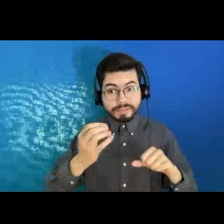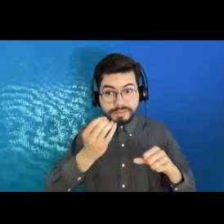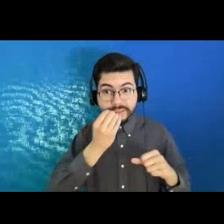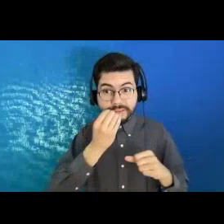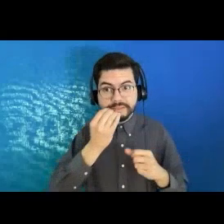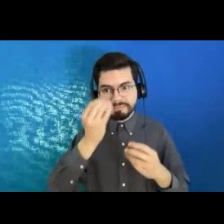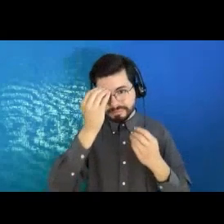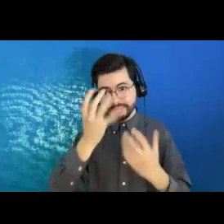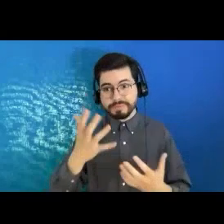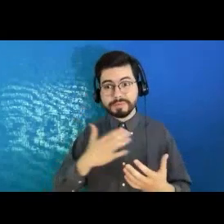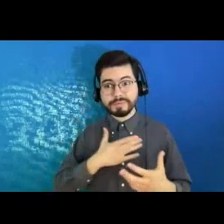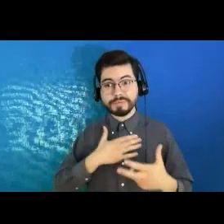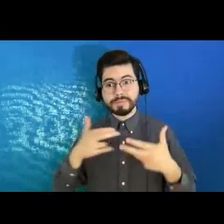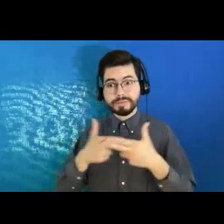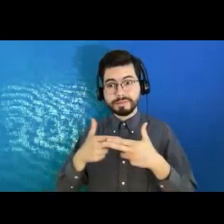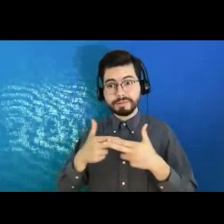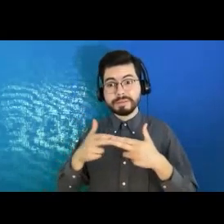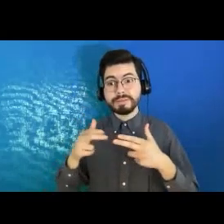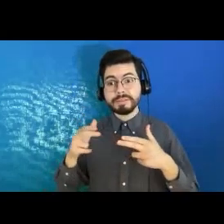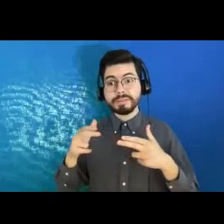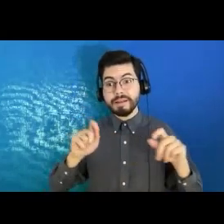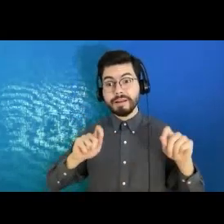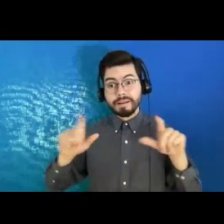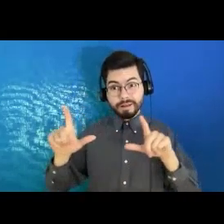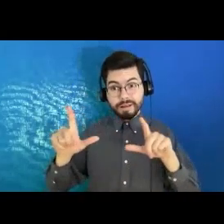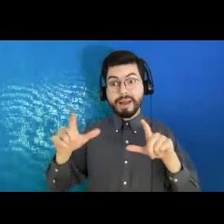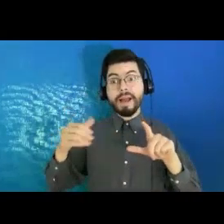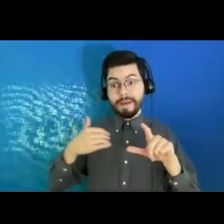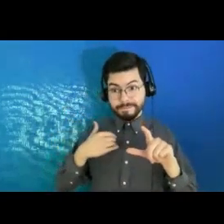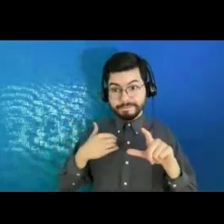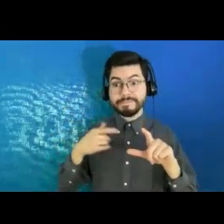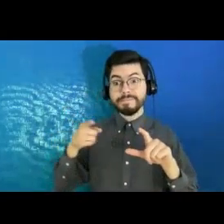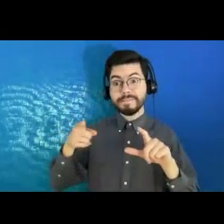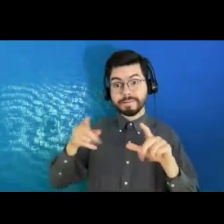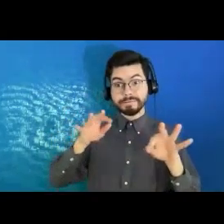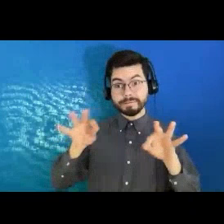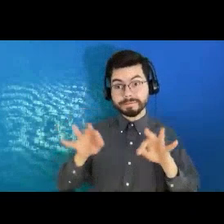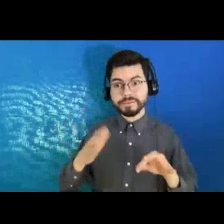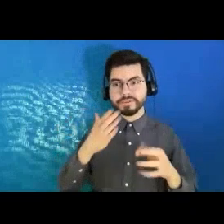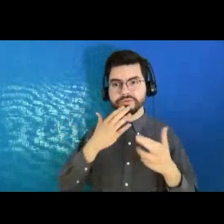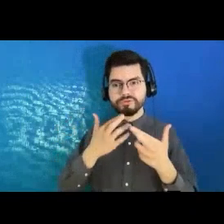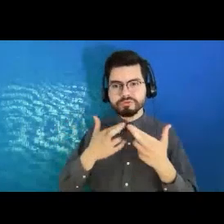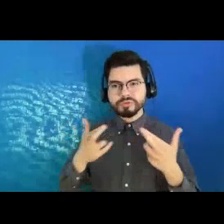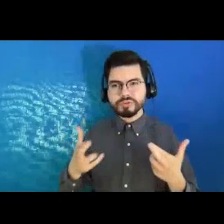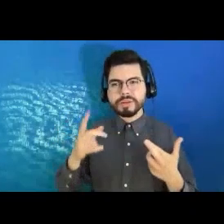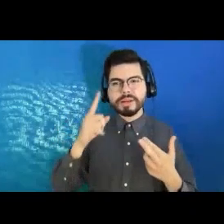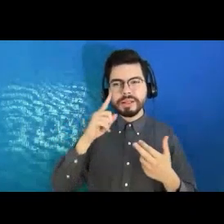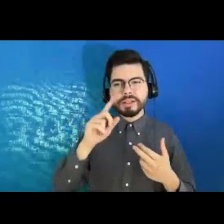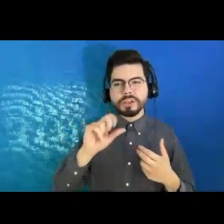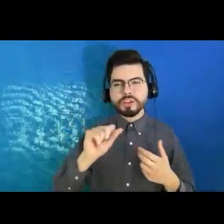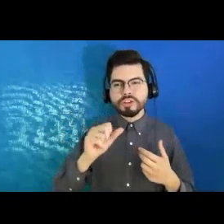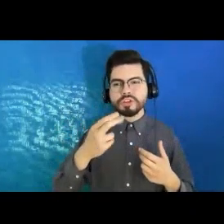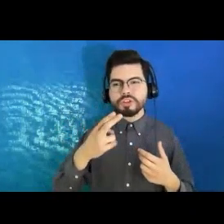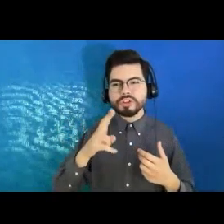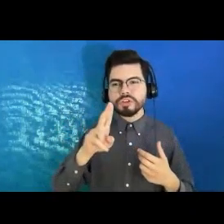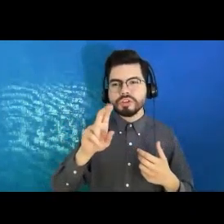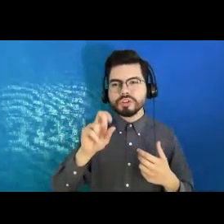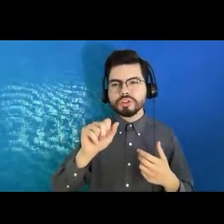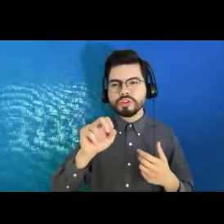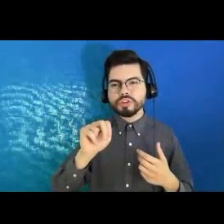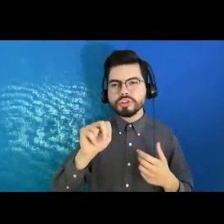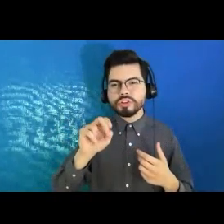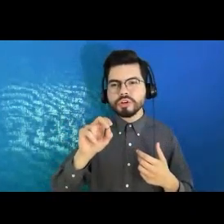have a slide on there with a really good resource. And I want to say it's like Shoshone Living Library